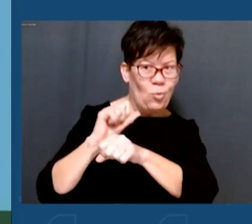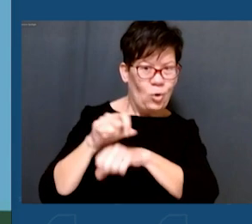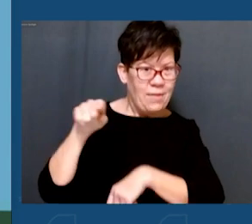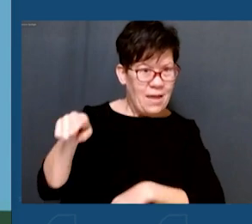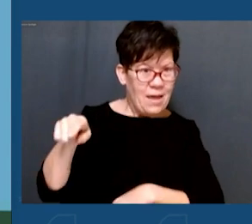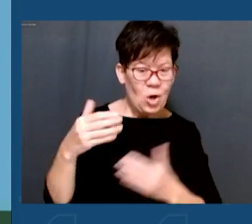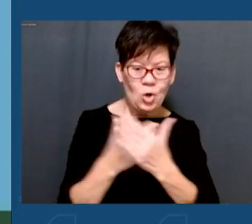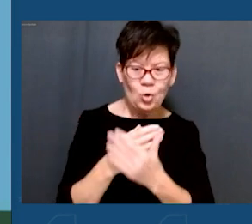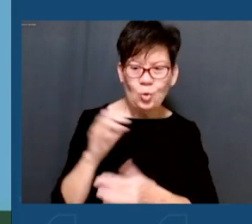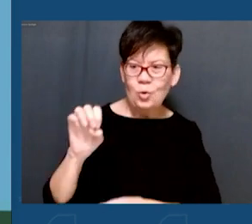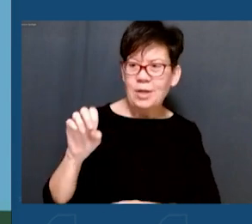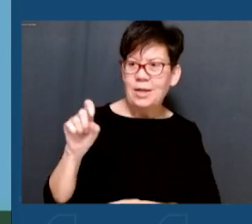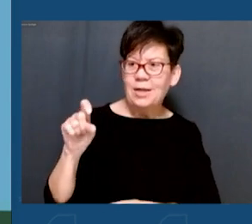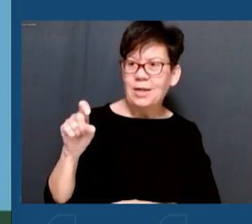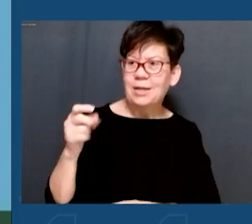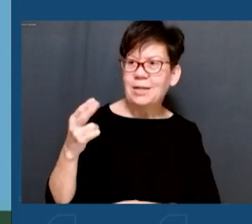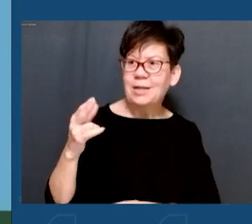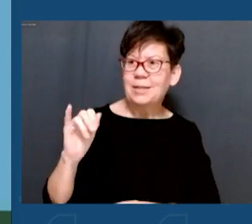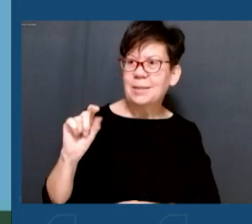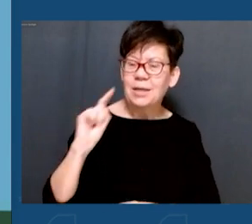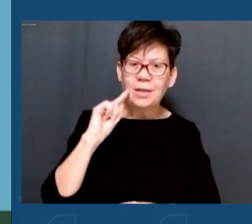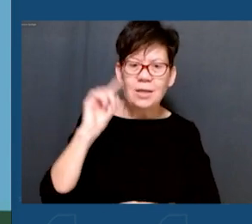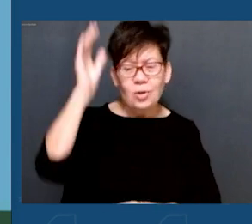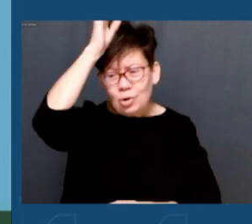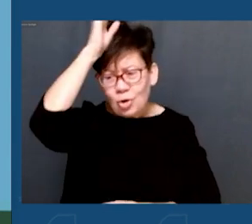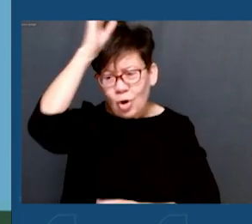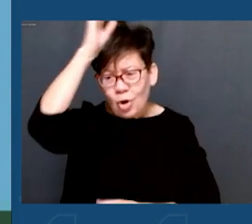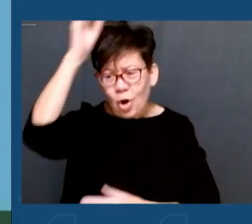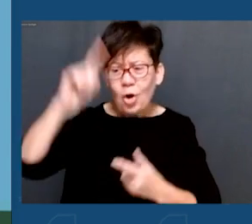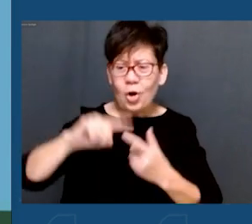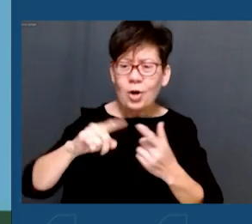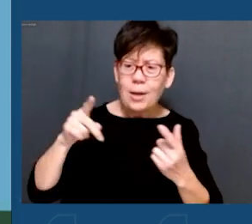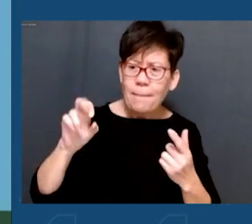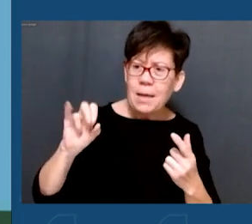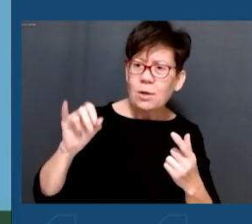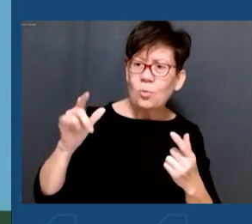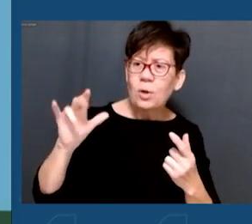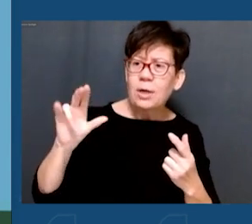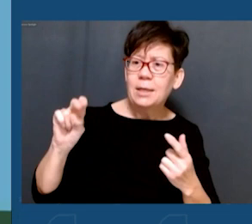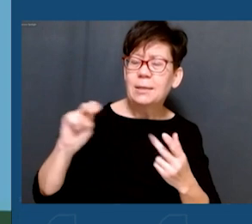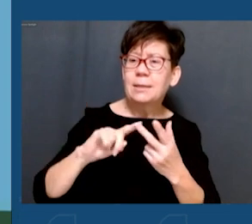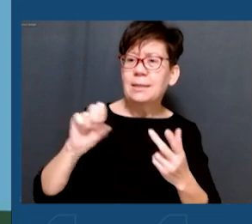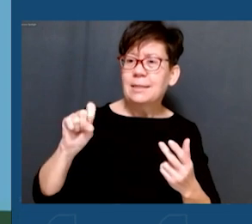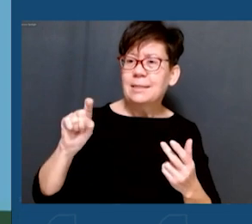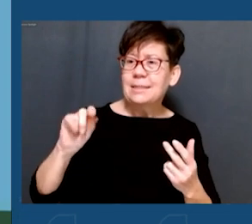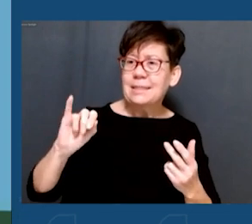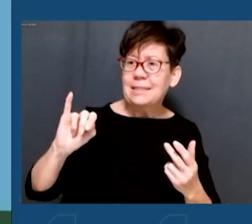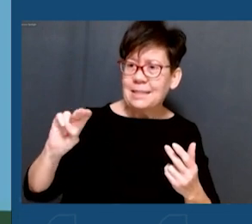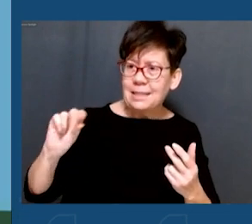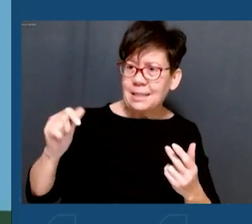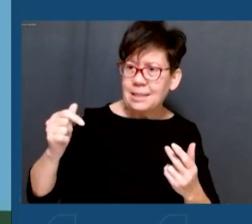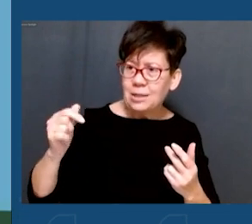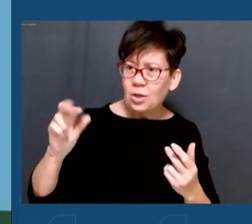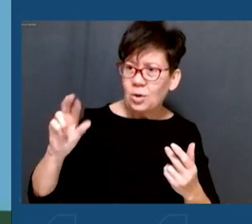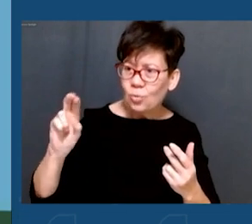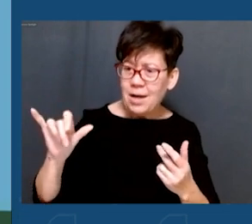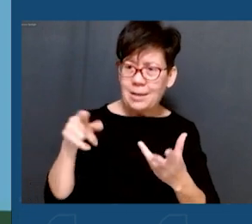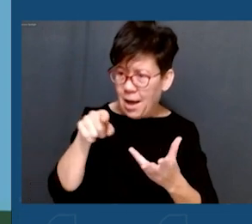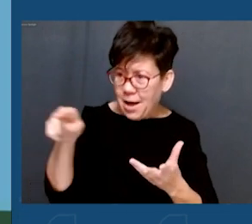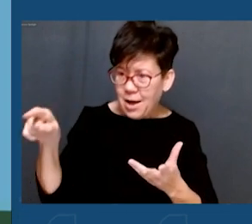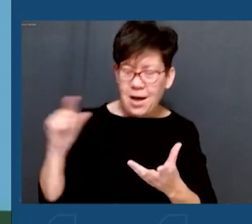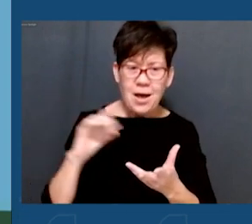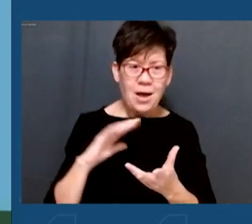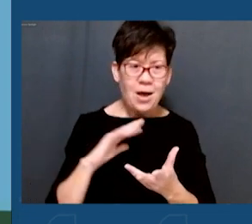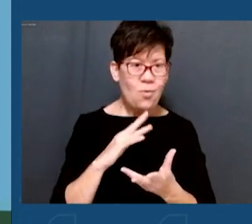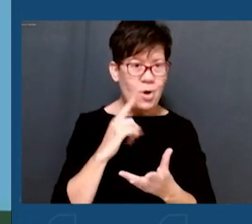exhibit, the shark exhibit, the stingray exhibit. They're all fabulous. And I want to make sure that people know it's not just that,